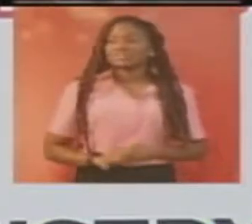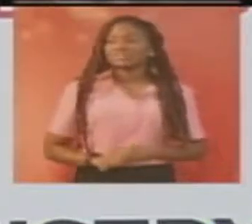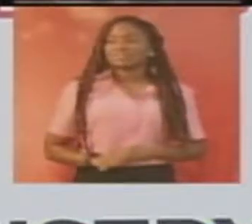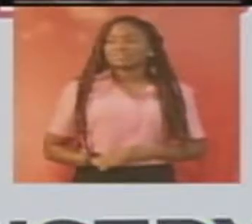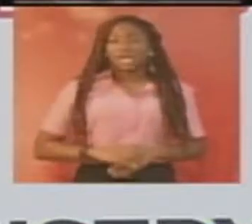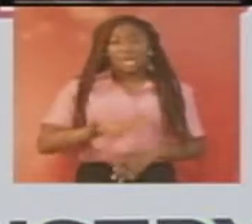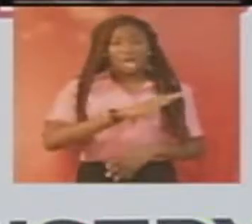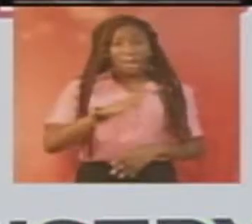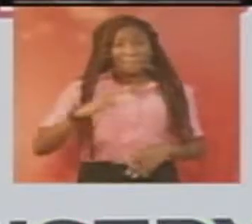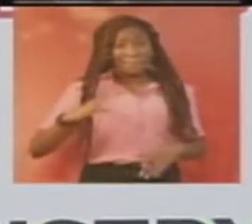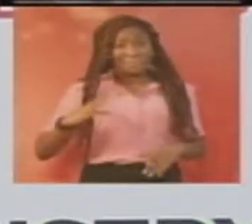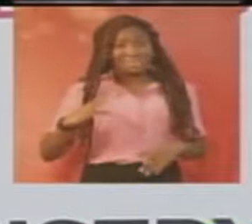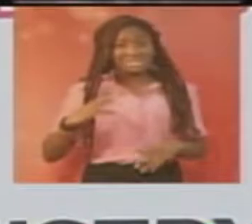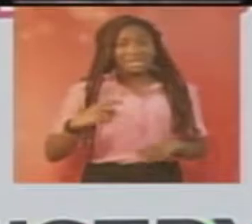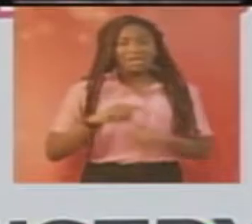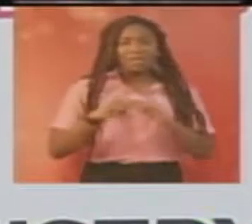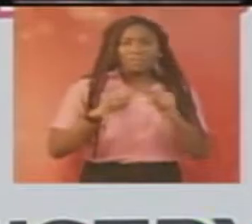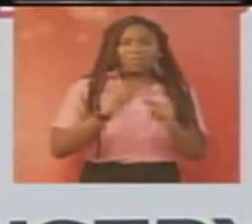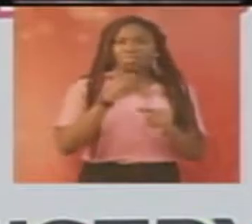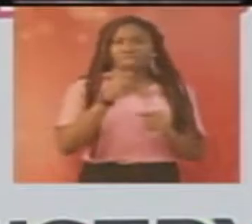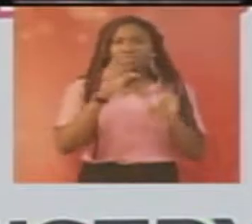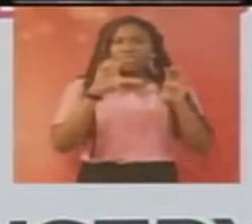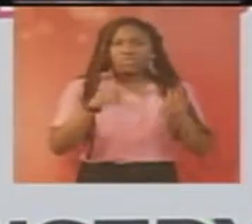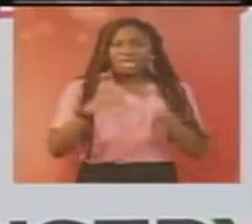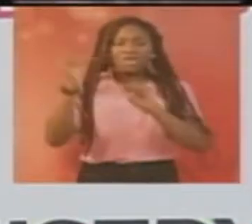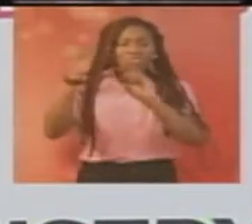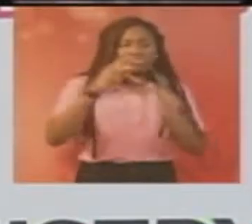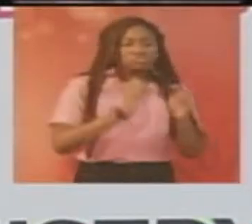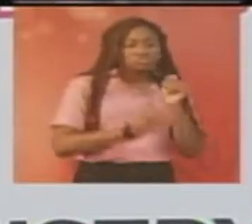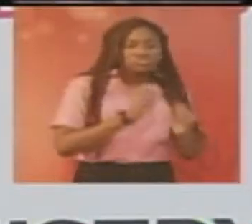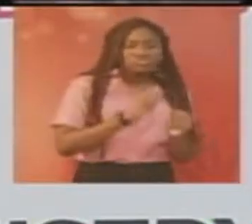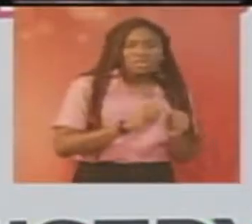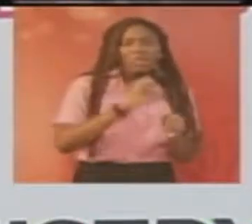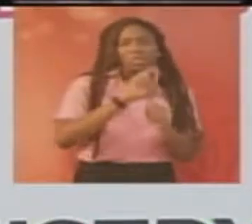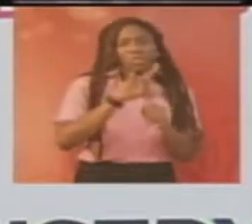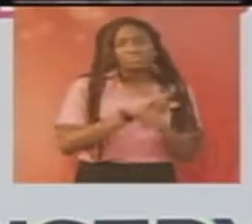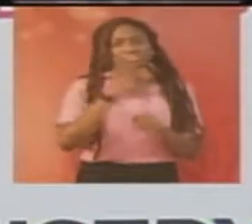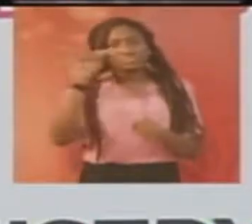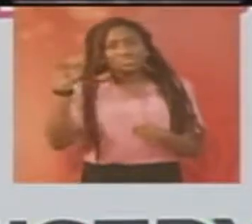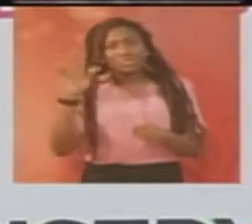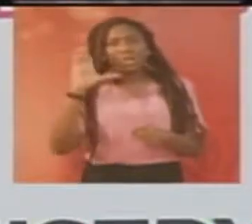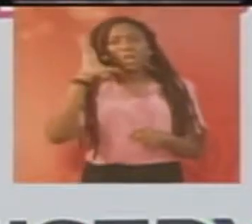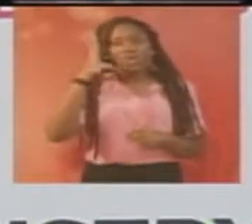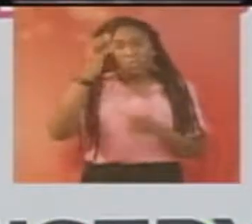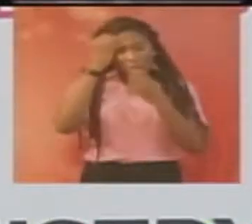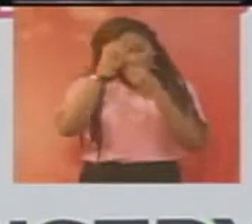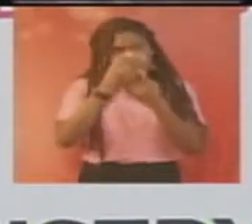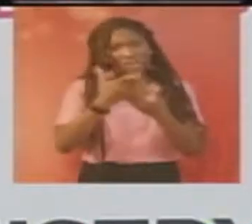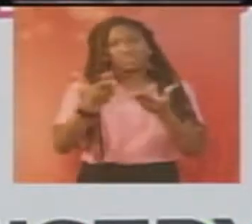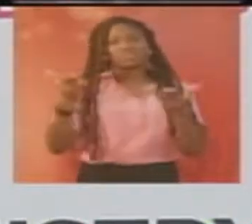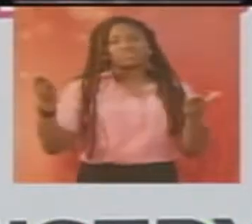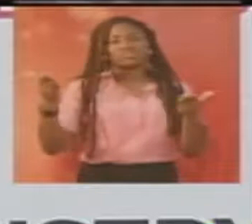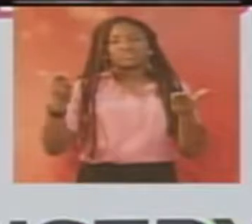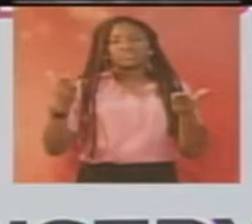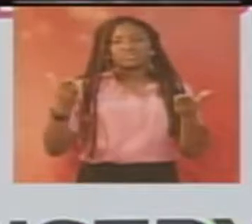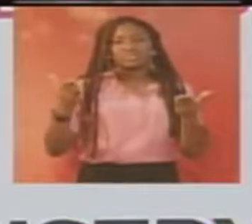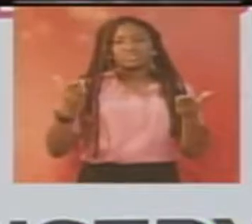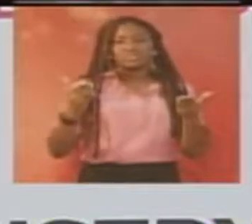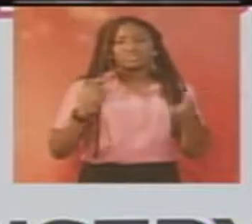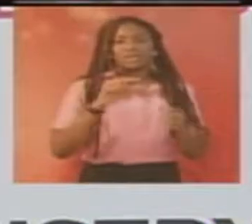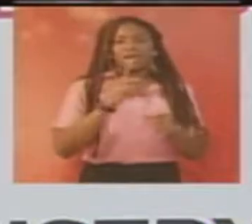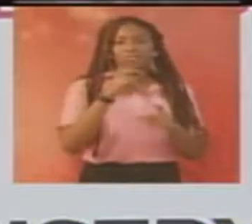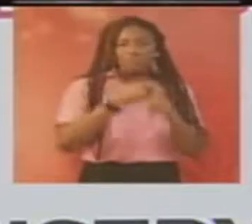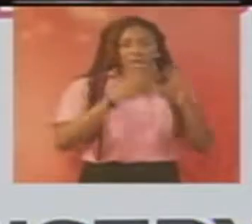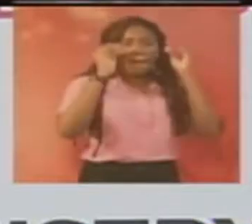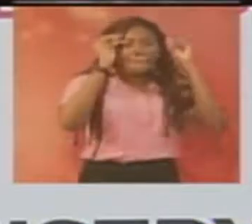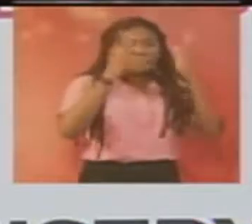the Committee on Exemption will be provided, the outcome of that will be provided at a policy level by the relevant line ministers or by